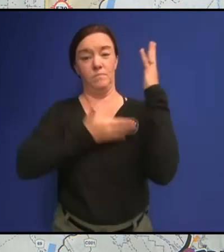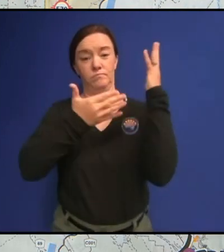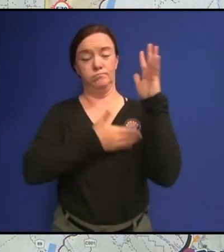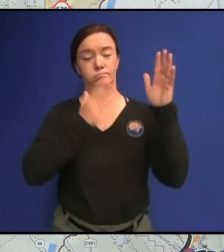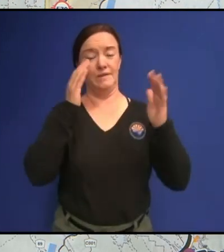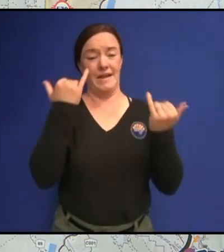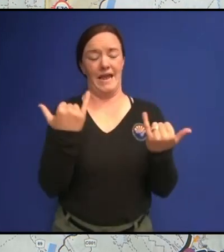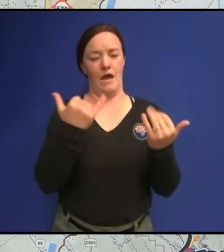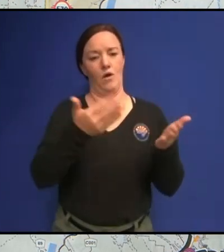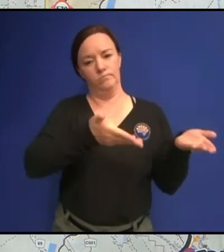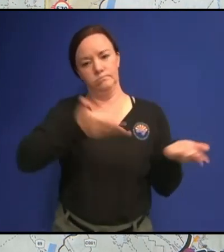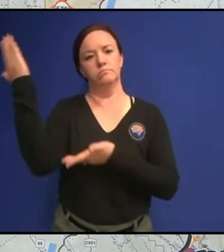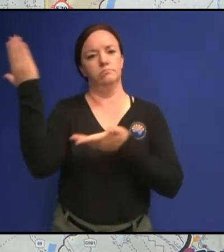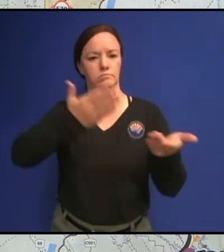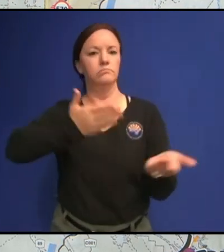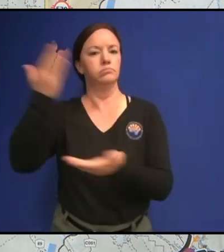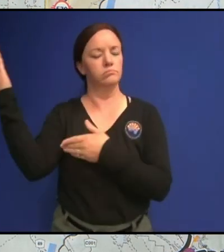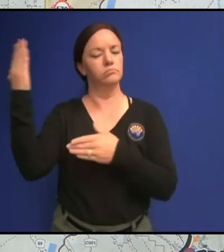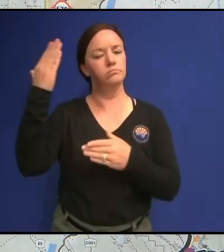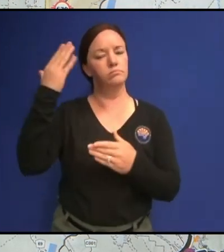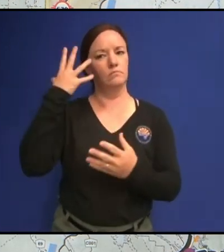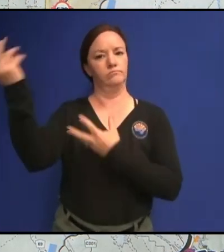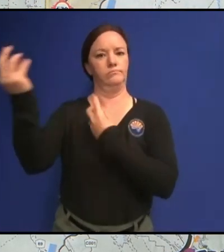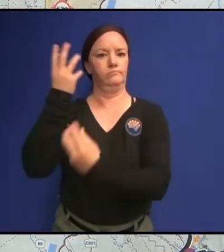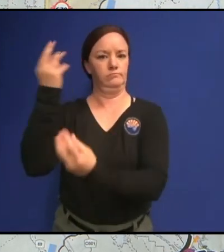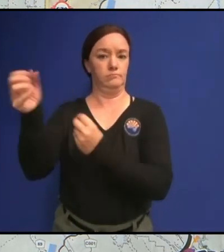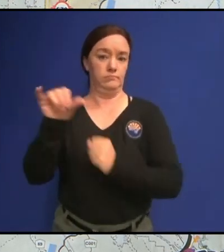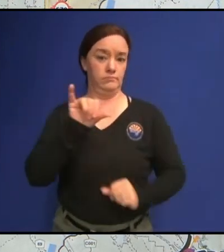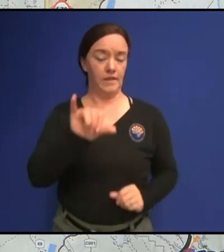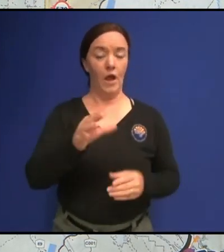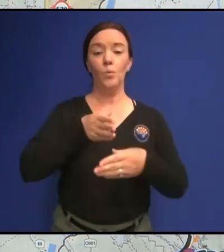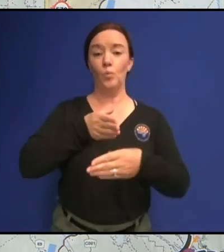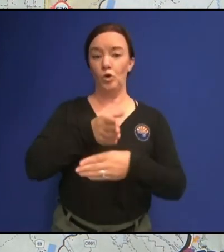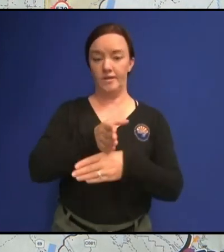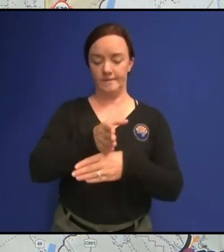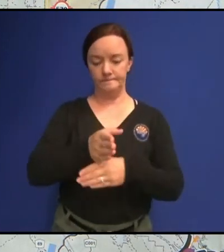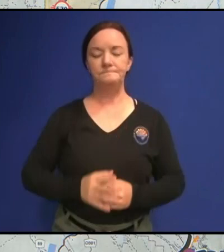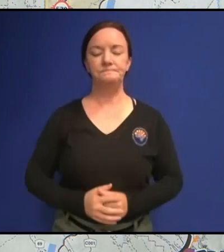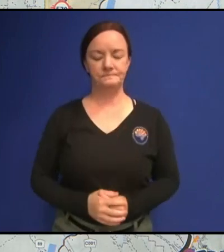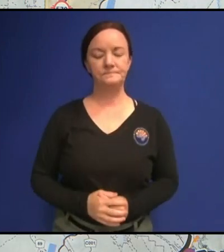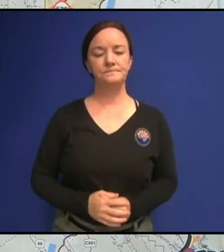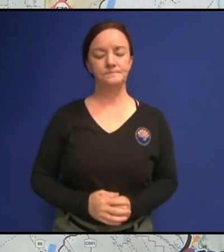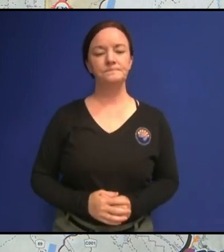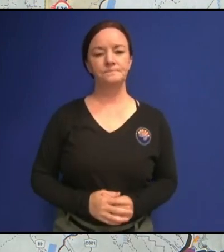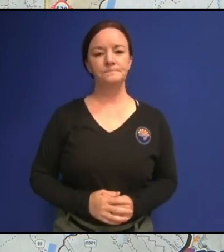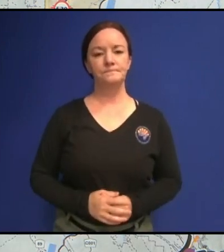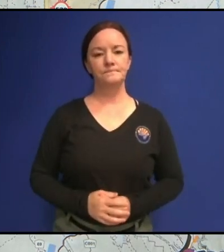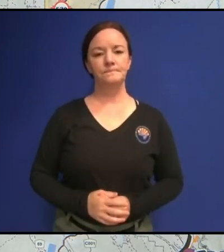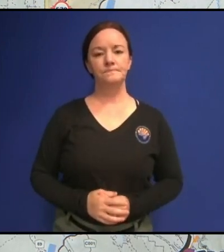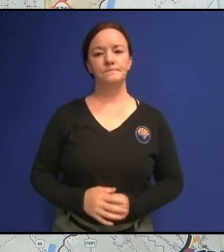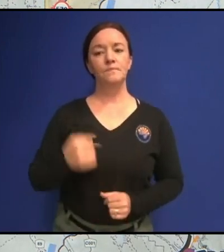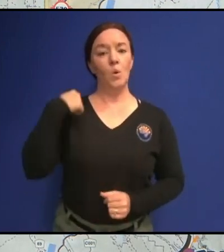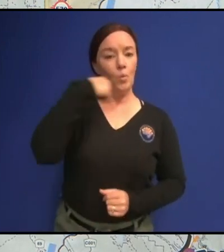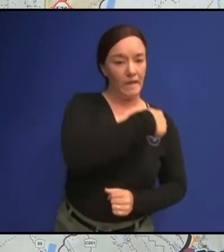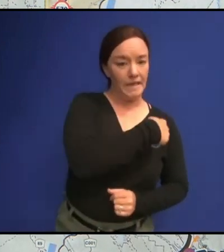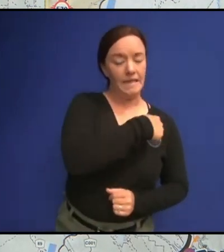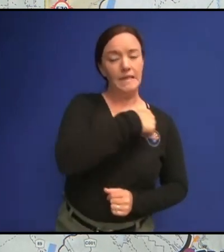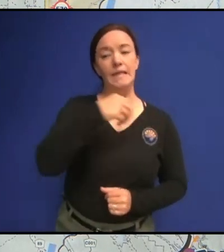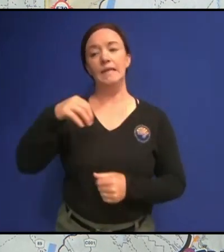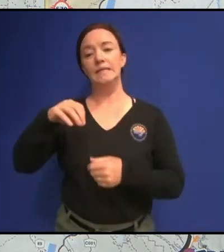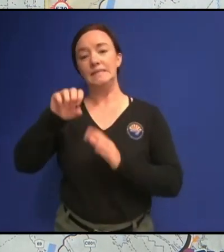we're putting in place. We recognize, and the local forest recognizes, and the state,